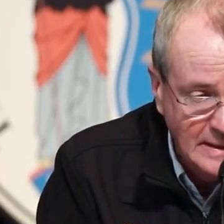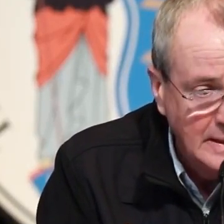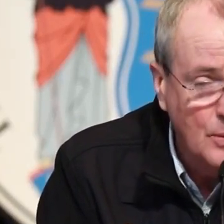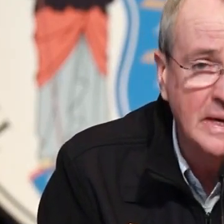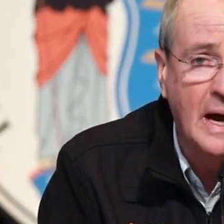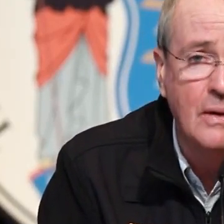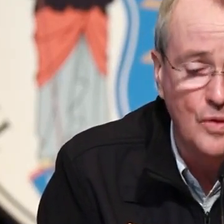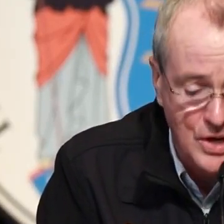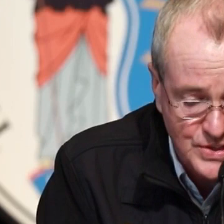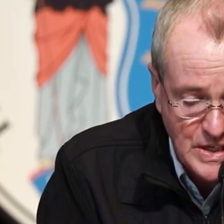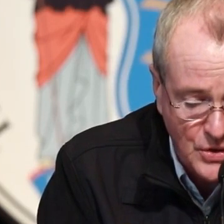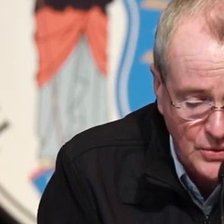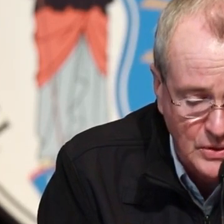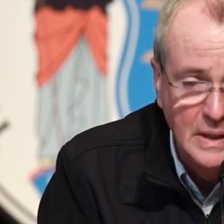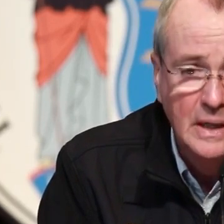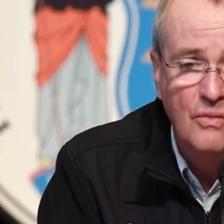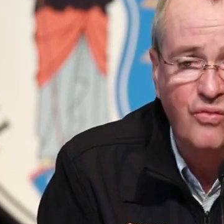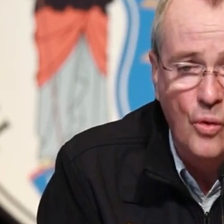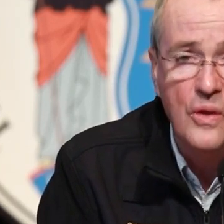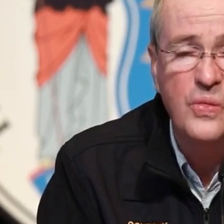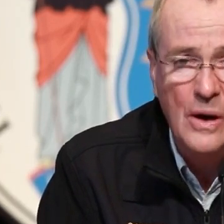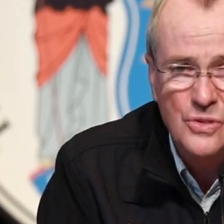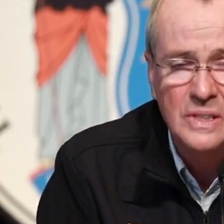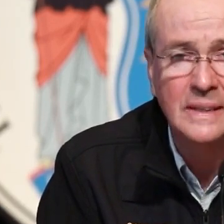family, and we now have lost a total of